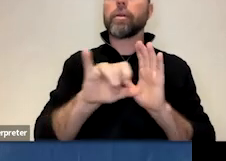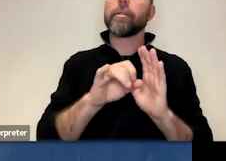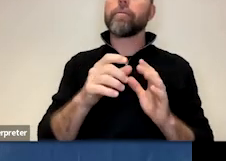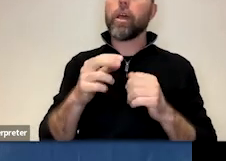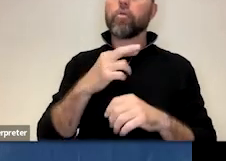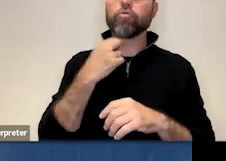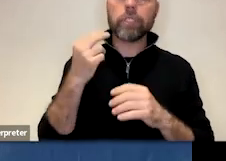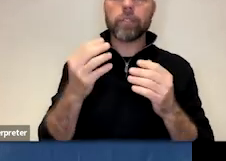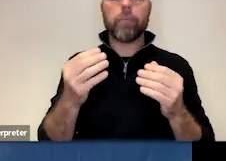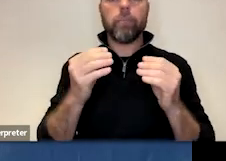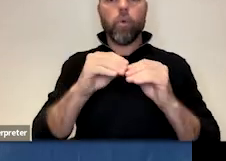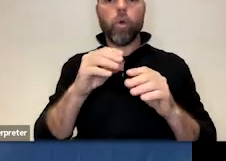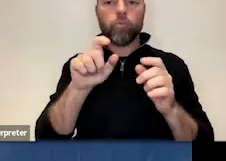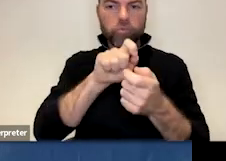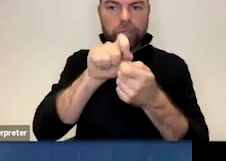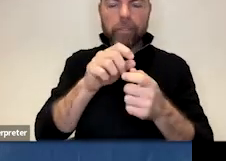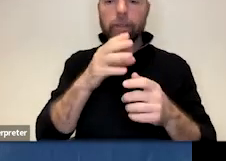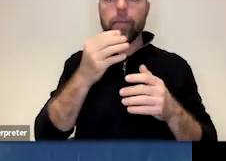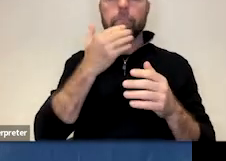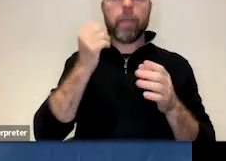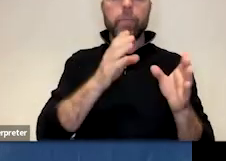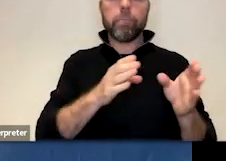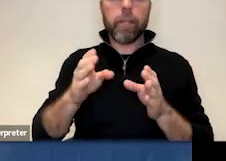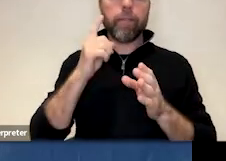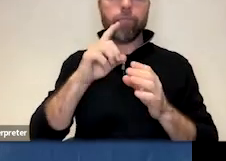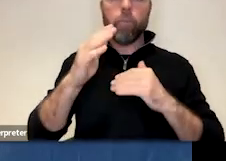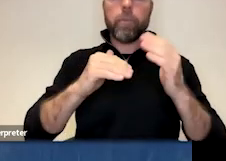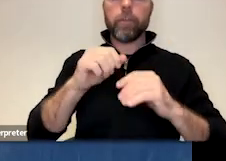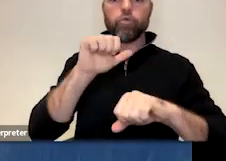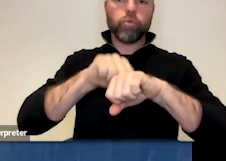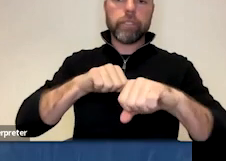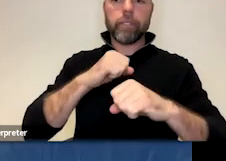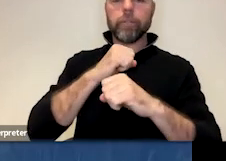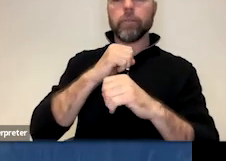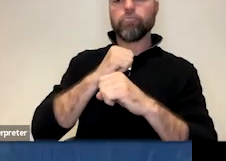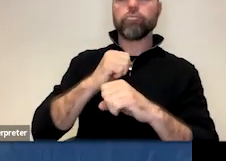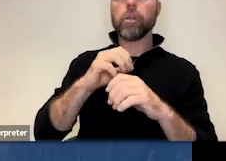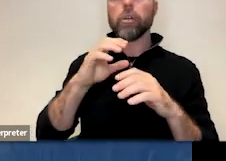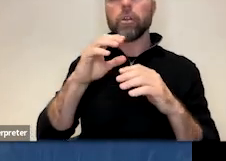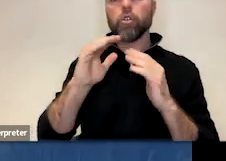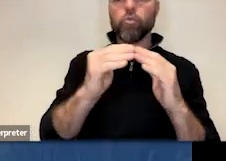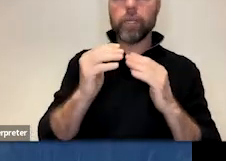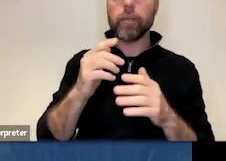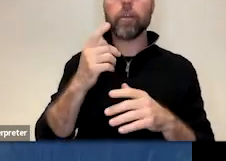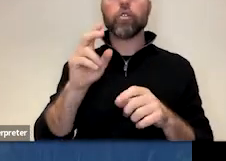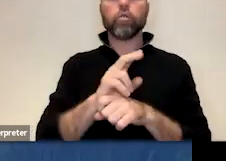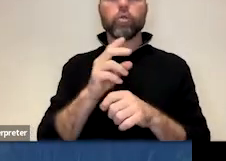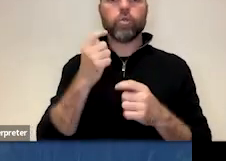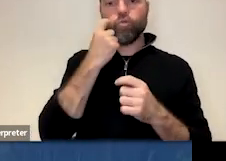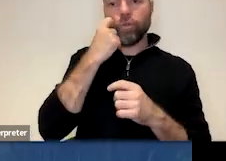greater precision and devise more effective plans for building resilient communities. By leveraging the latest developments in science